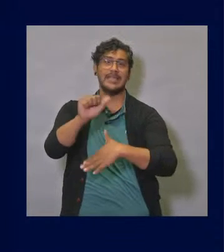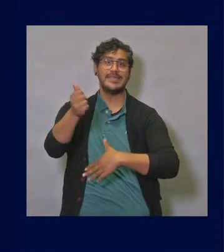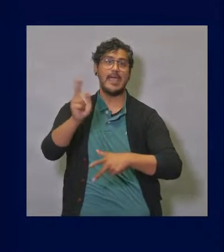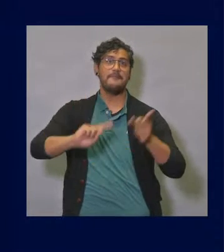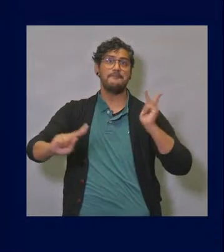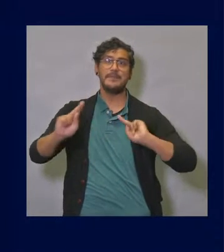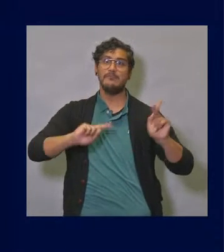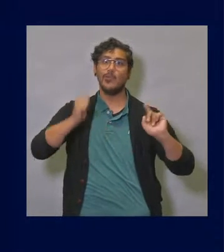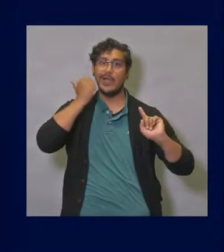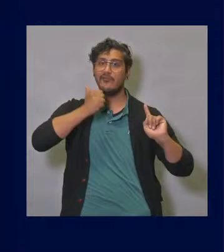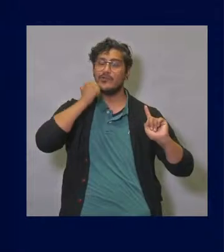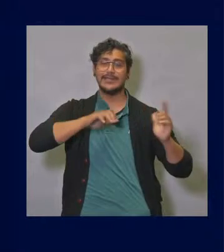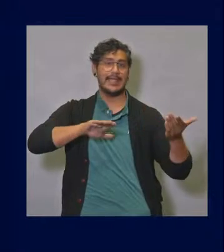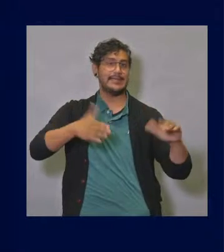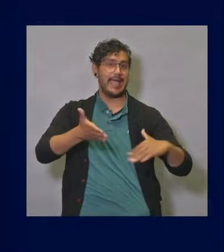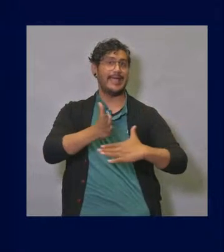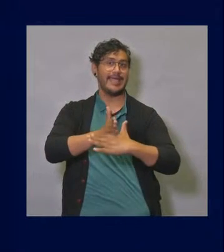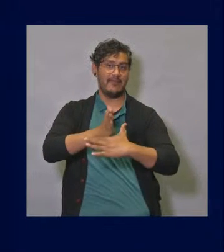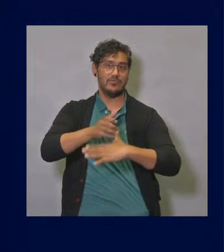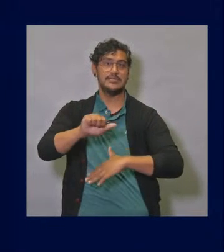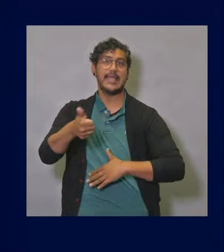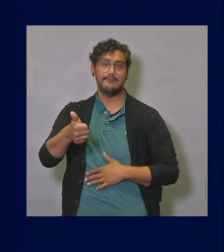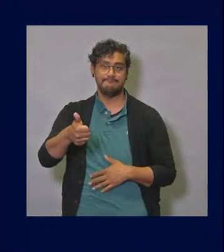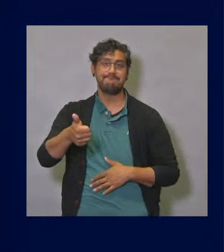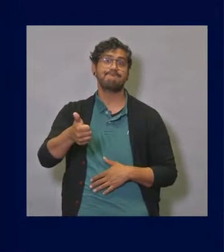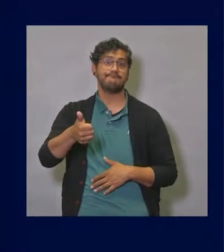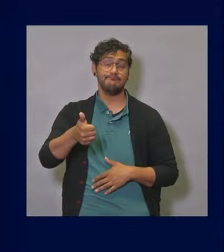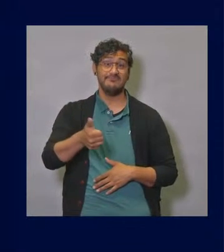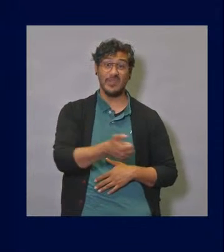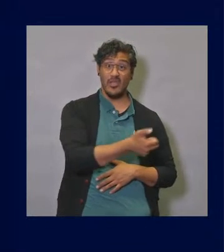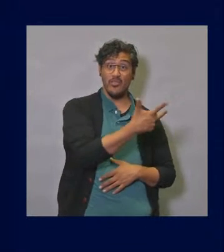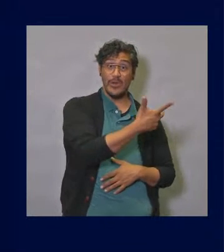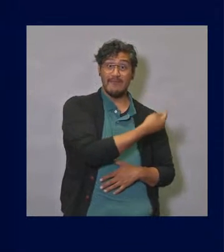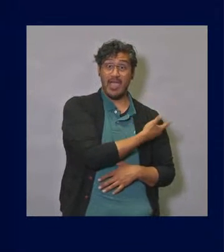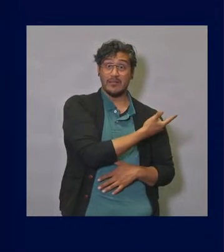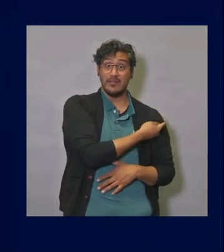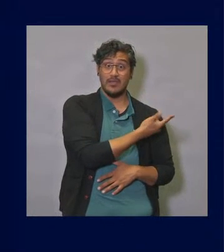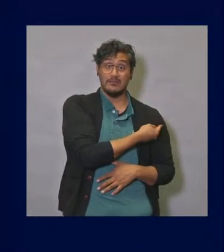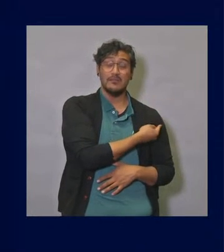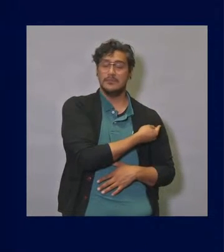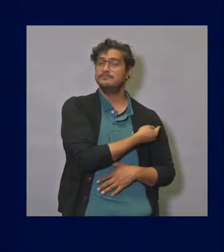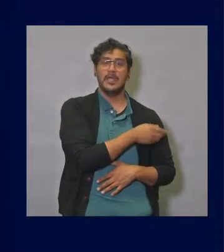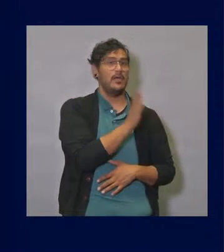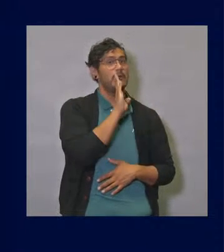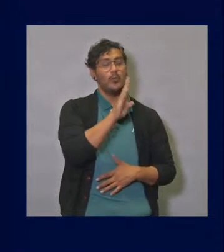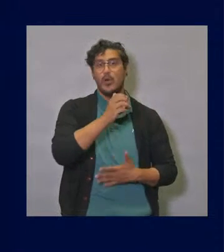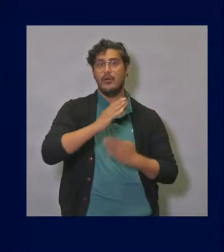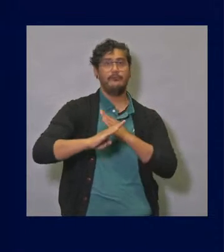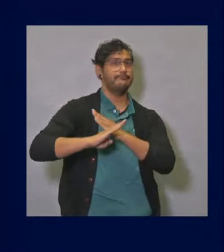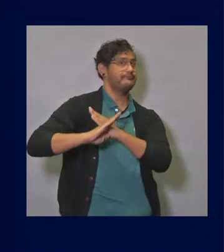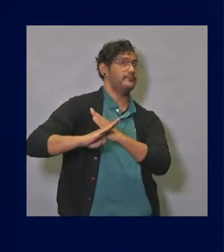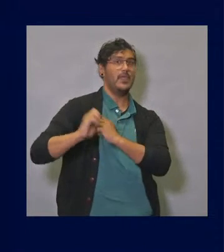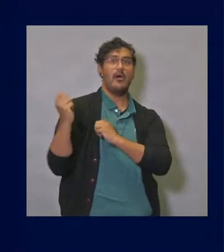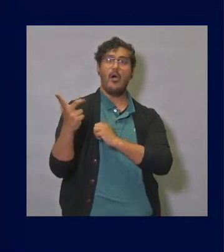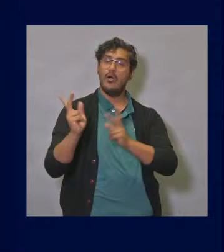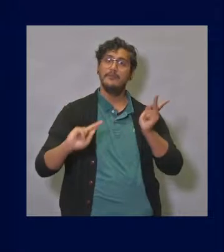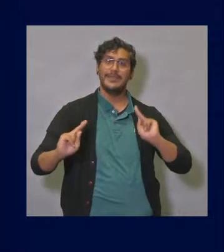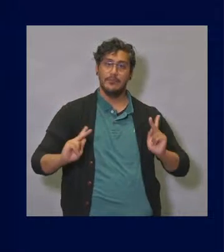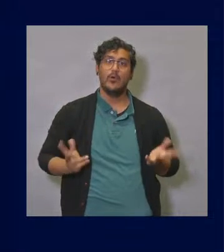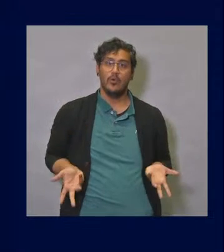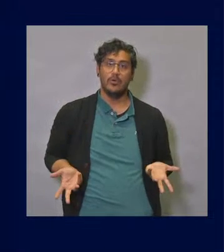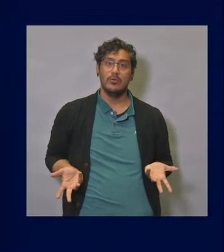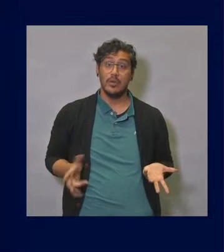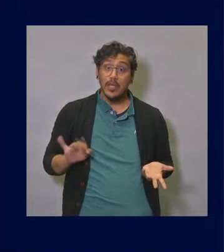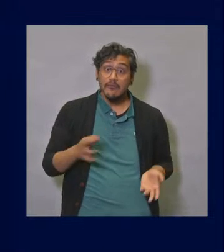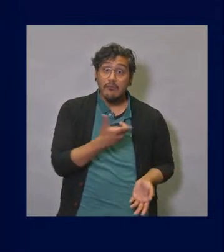residents each day to COVID. The 3 vaccines we have now would prevent just about everyone vaccinated from